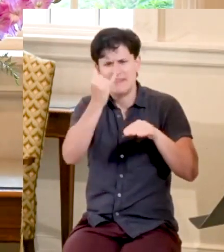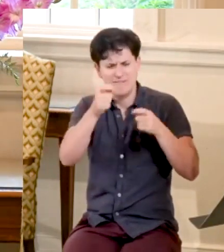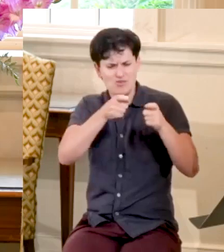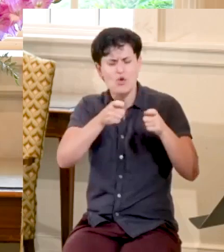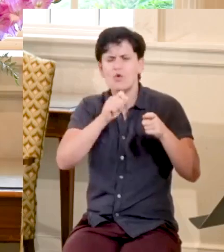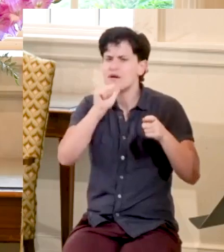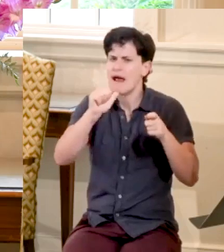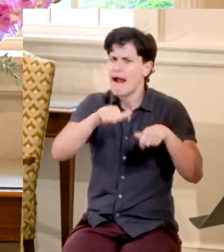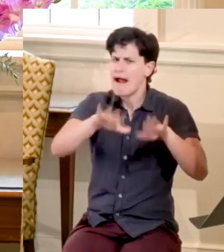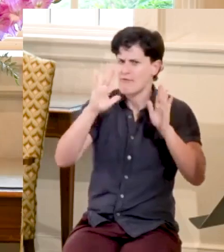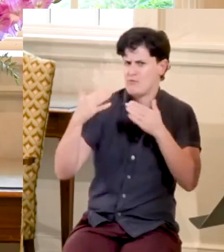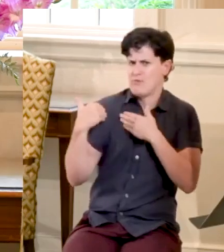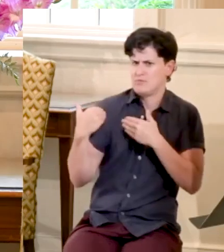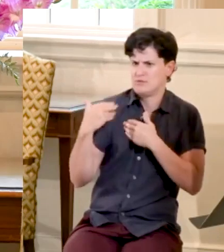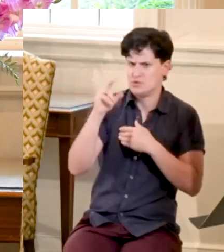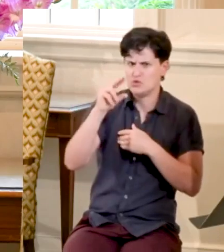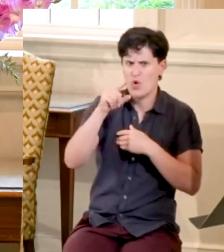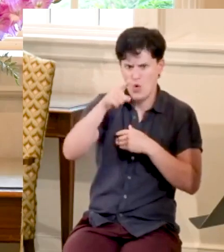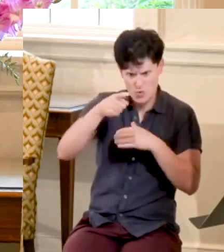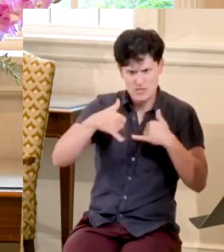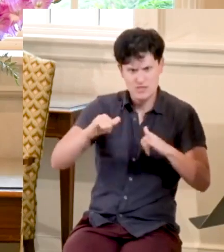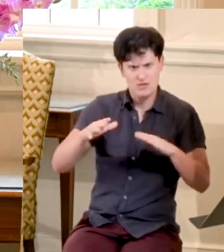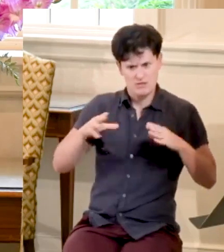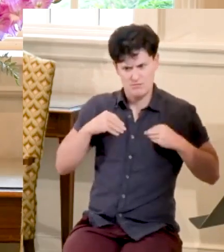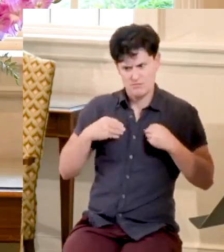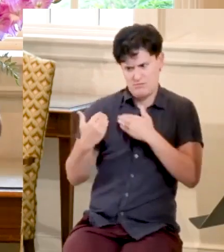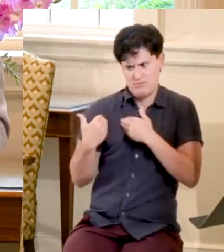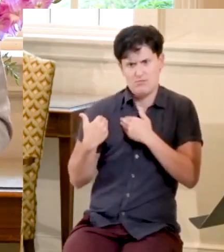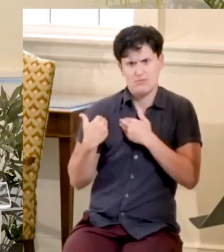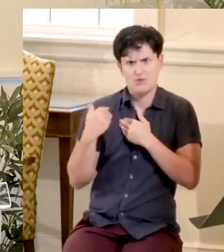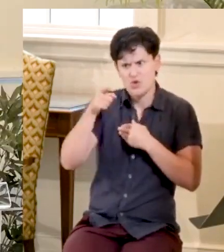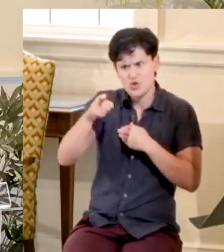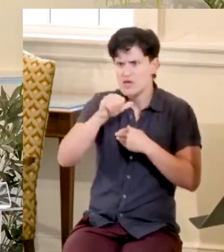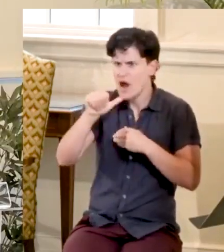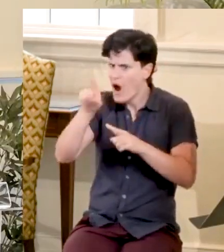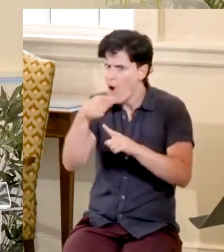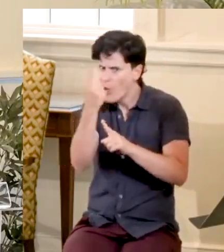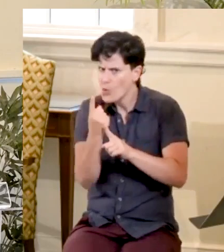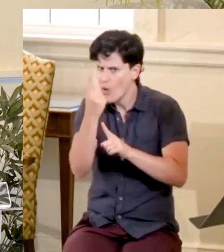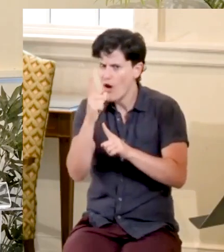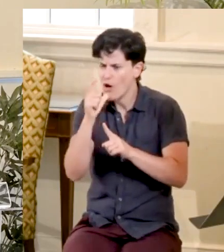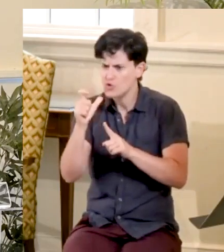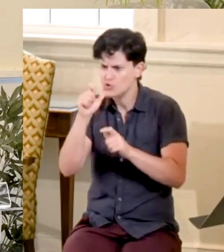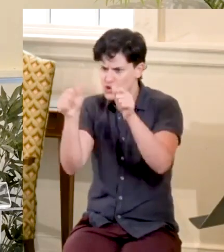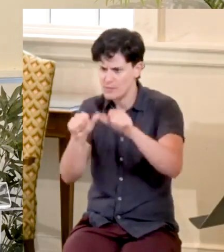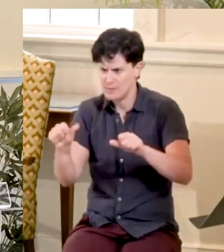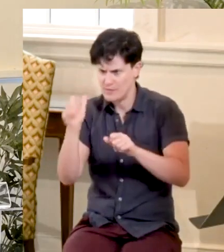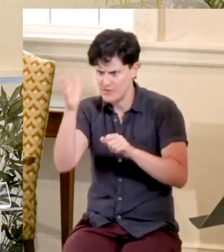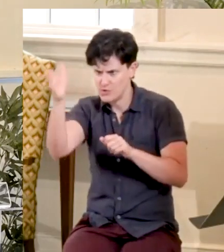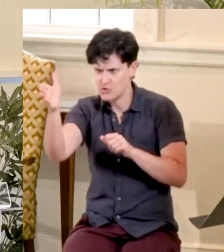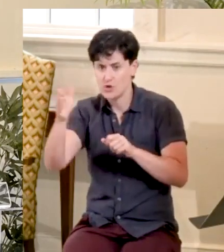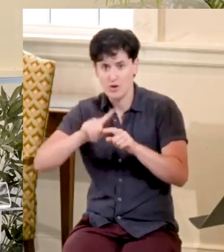not the only ones shaping the future. And yet what we do